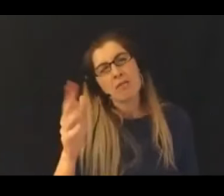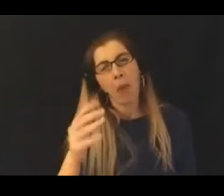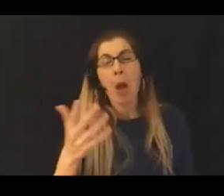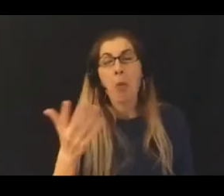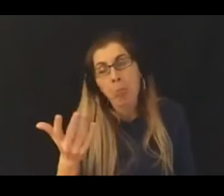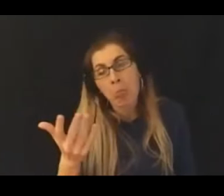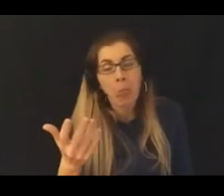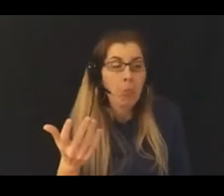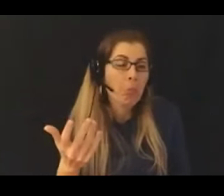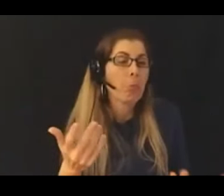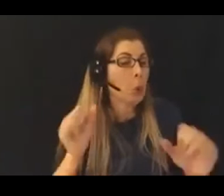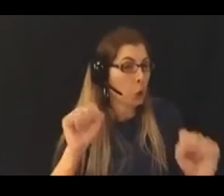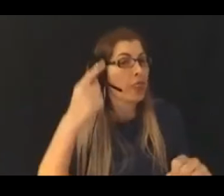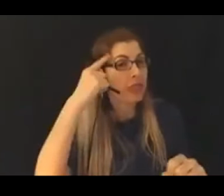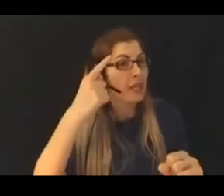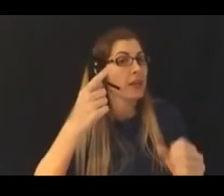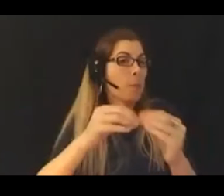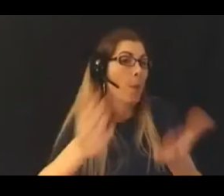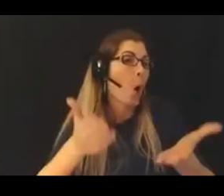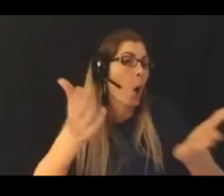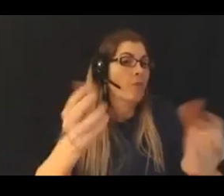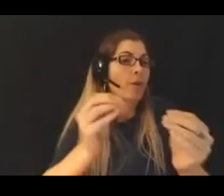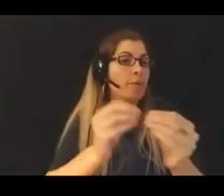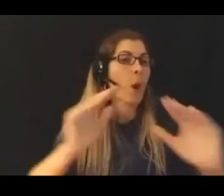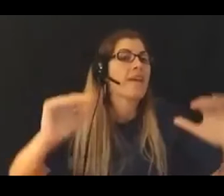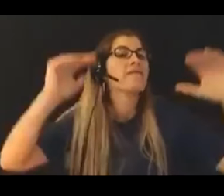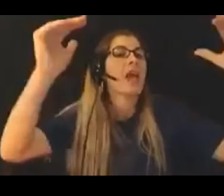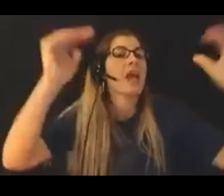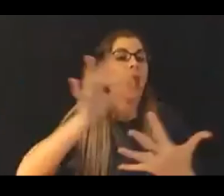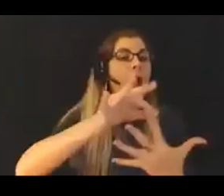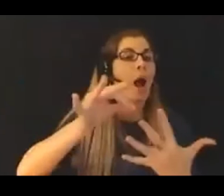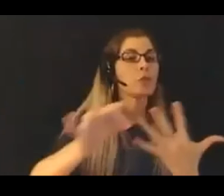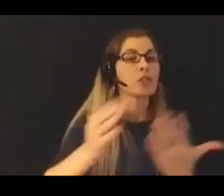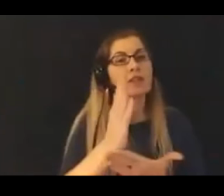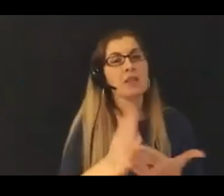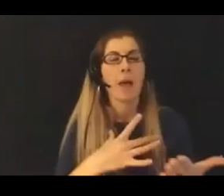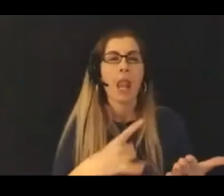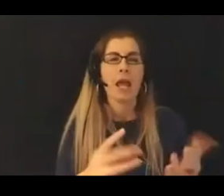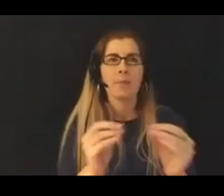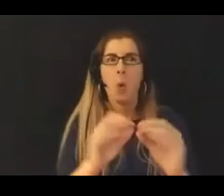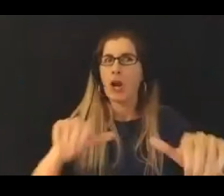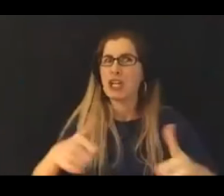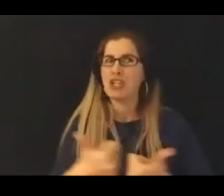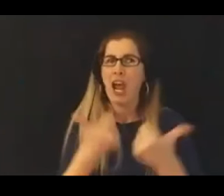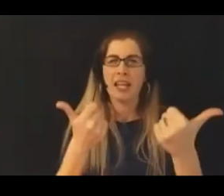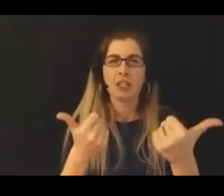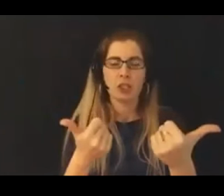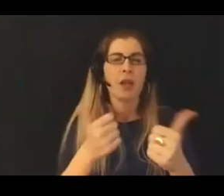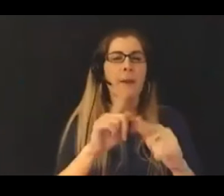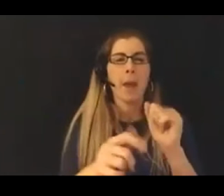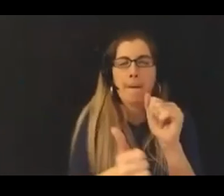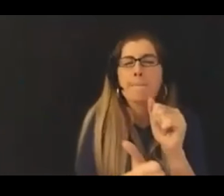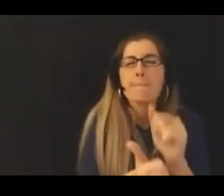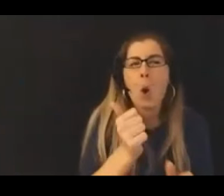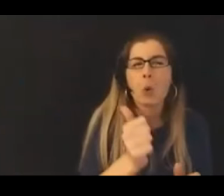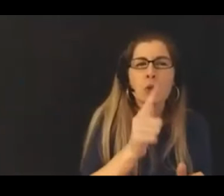future, maybe offering more advanced options for those movers that want a little bit of a bigger challenge, although the majority of the movers